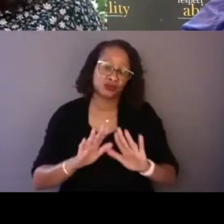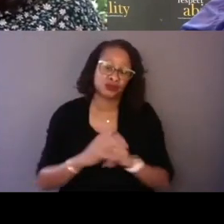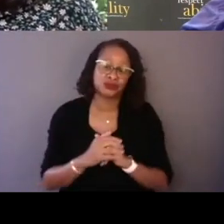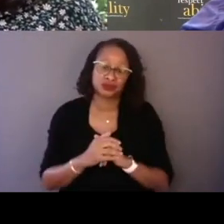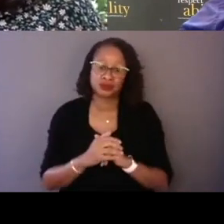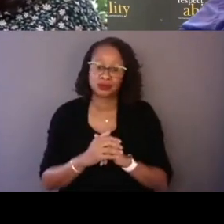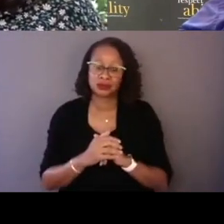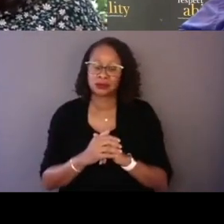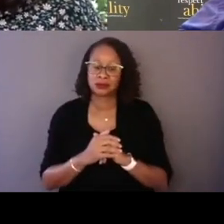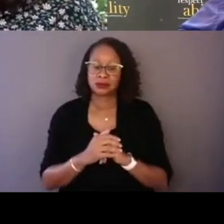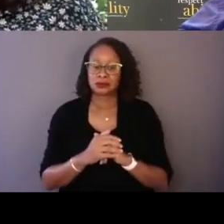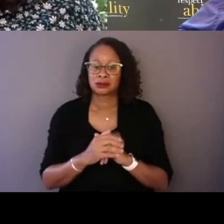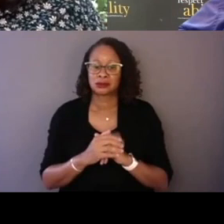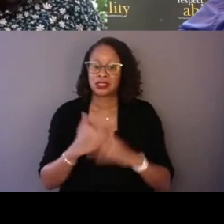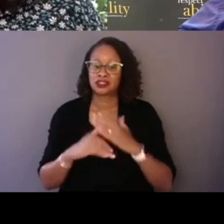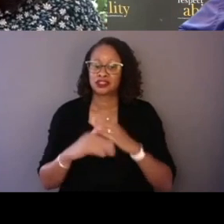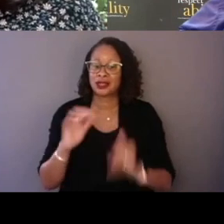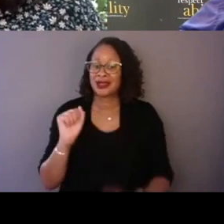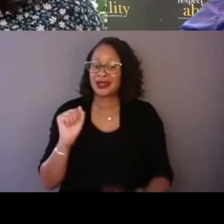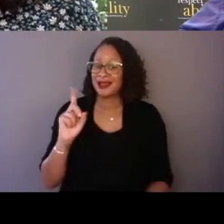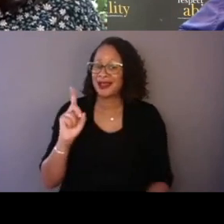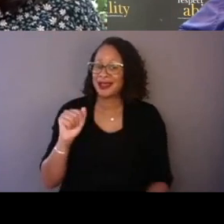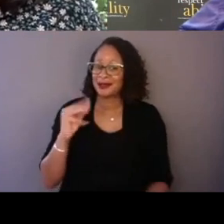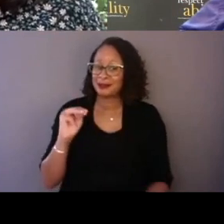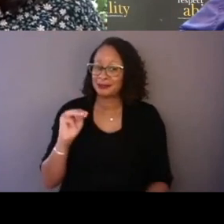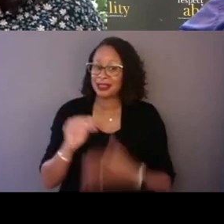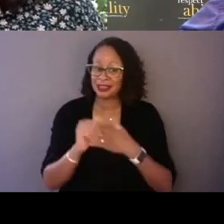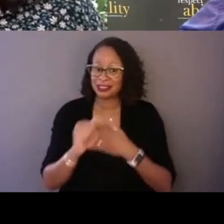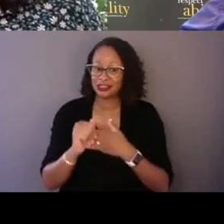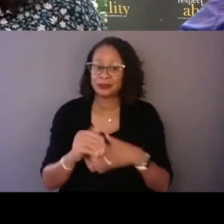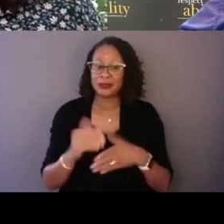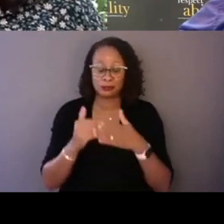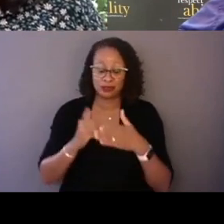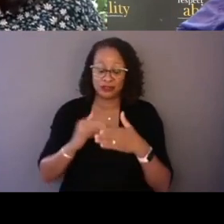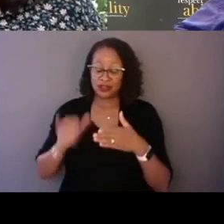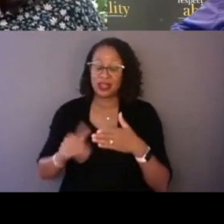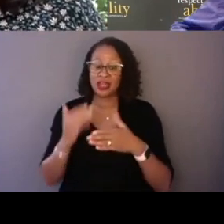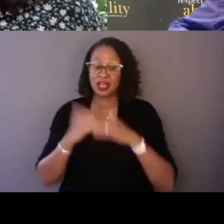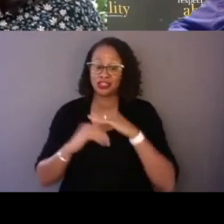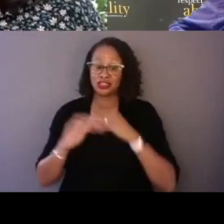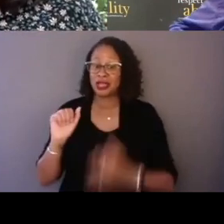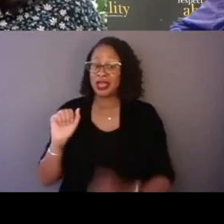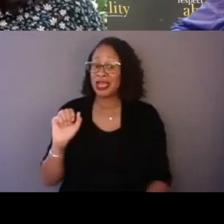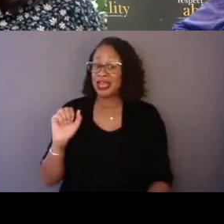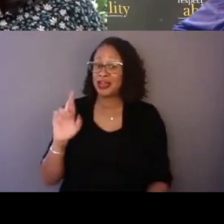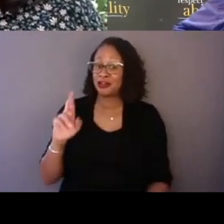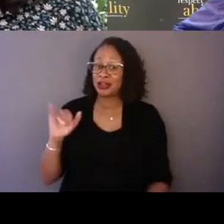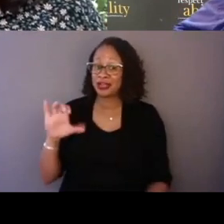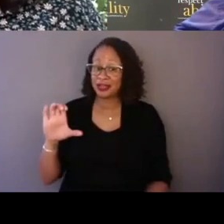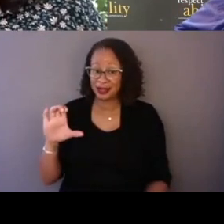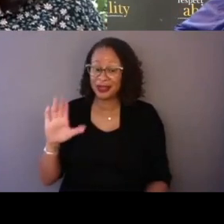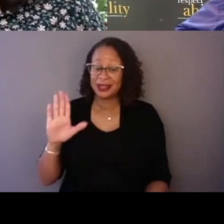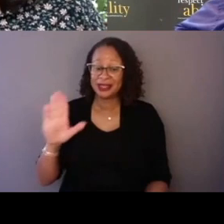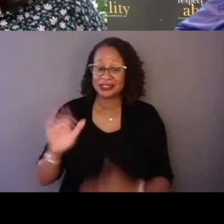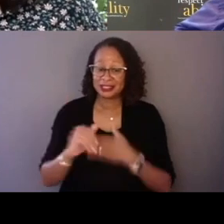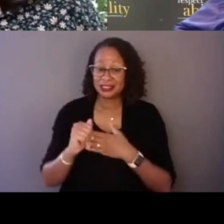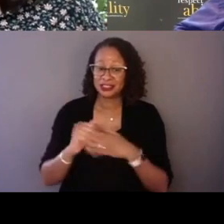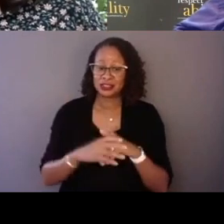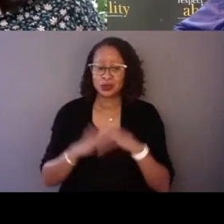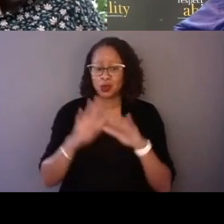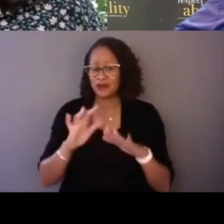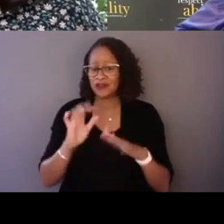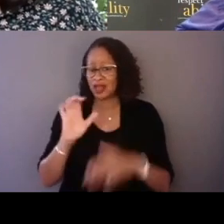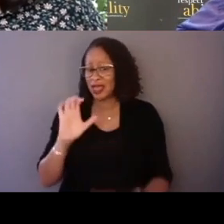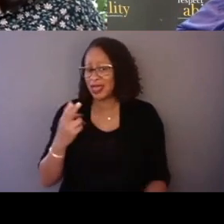under Adam's leadership, and before that under Eric's leadership, so wonderful that Hillel is doing these things.